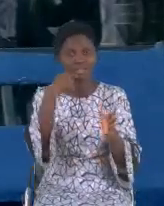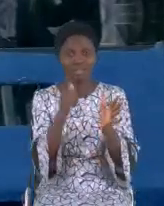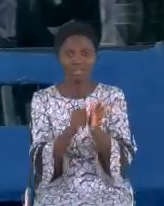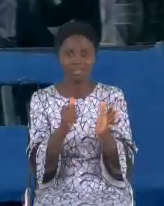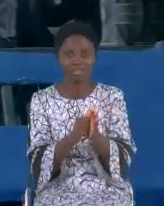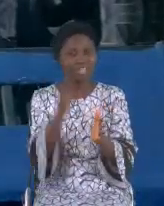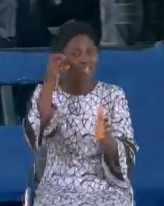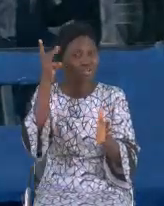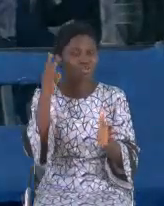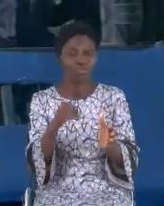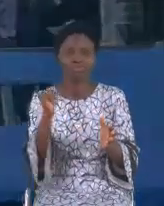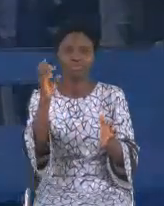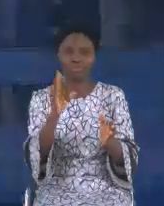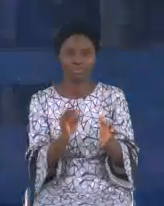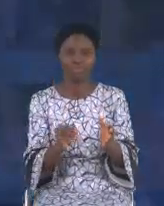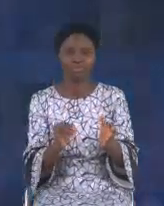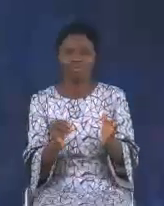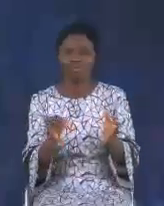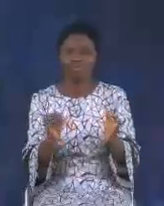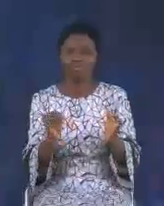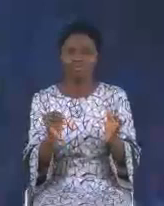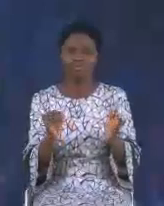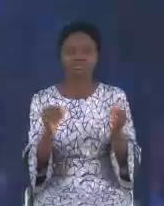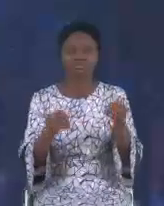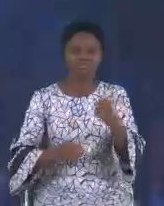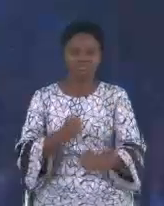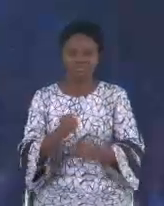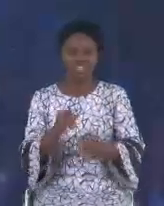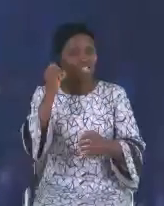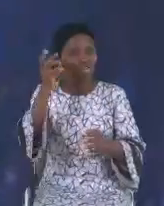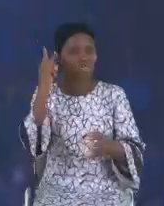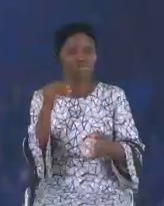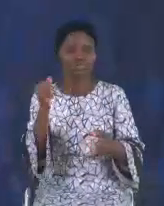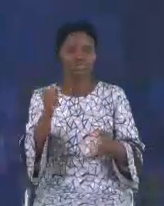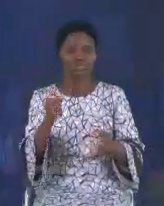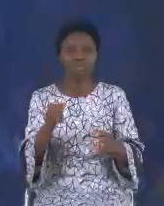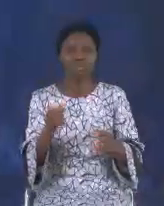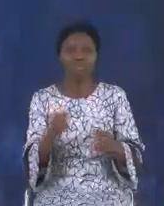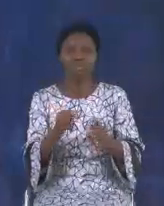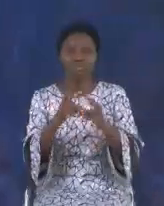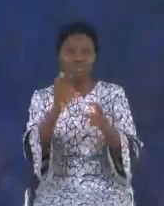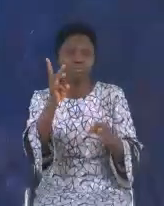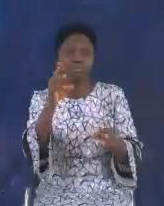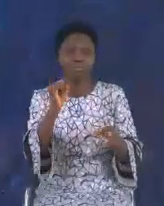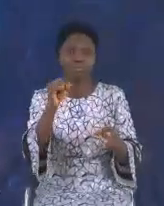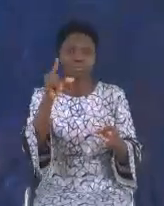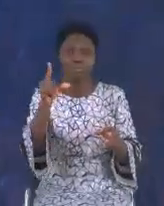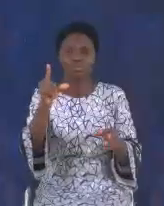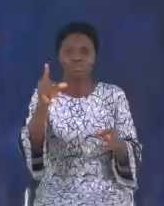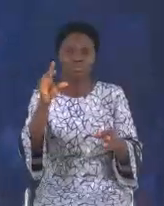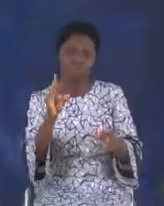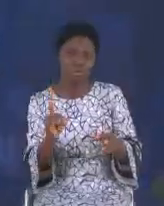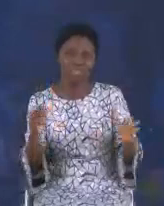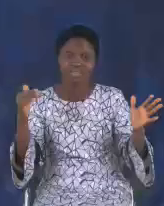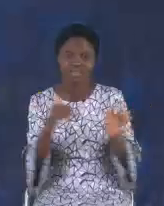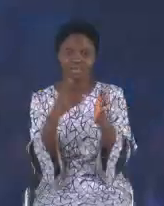violent against himself. He was so violent against society. Eventually,